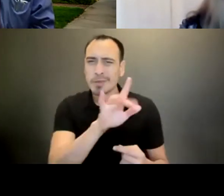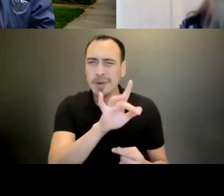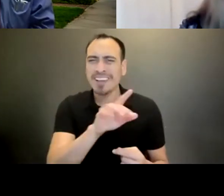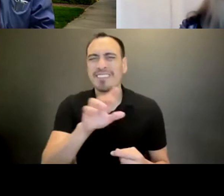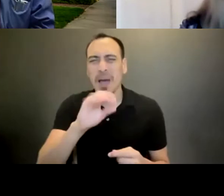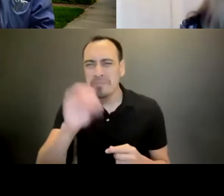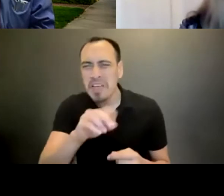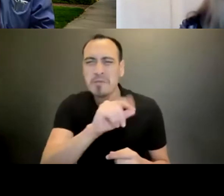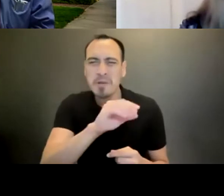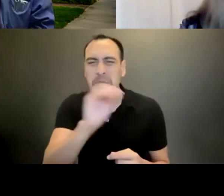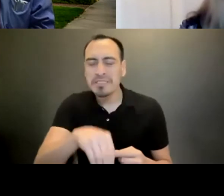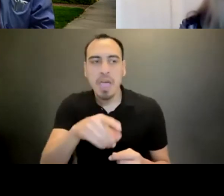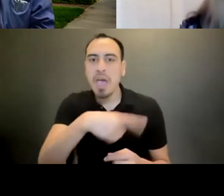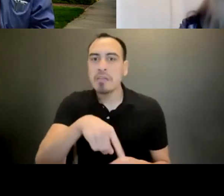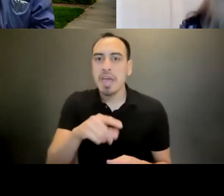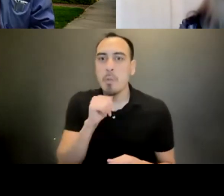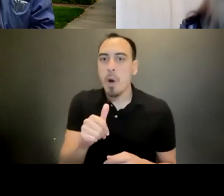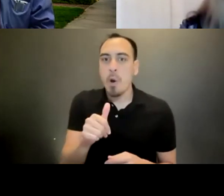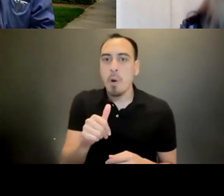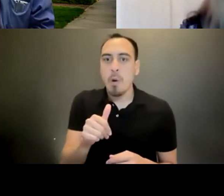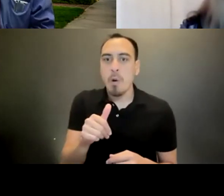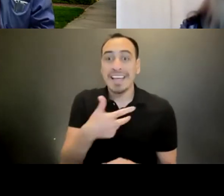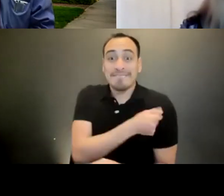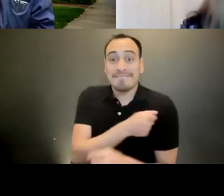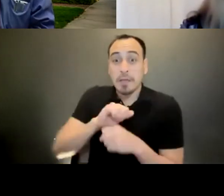It's hard to discuss it when